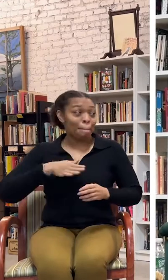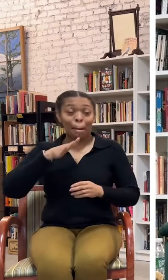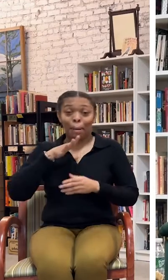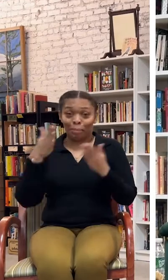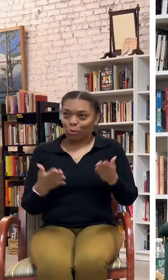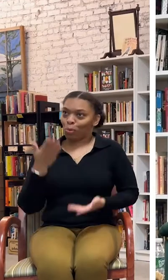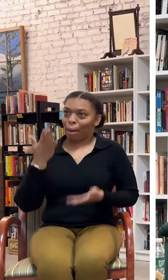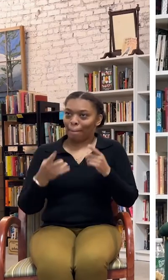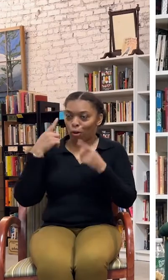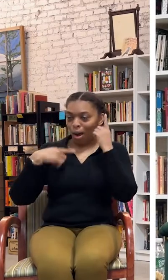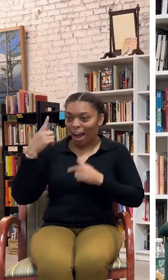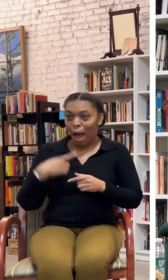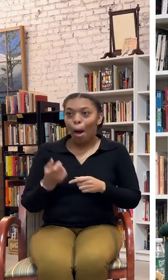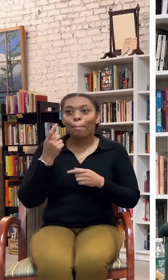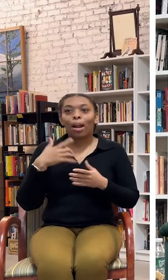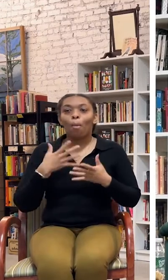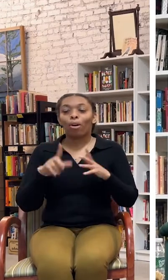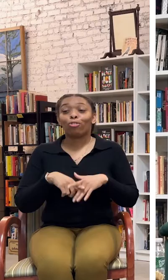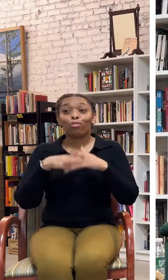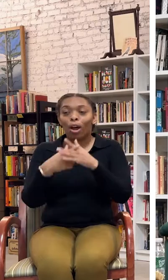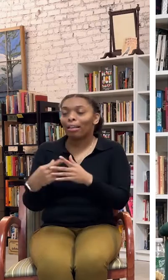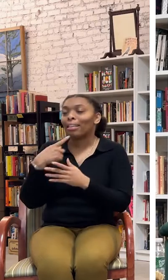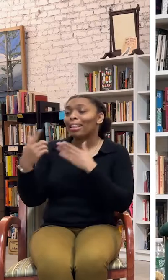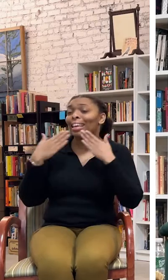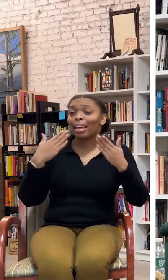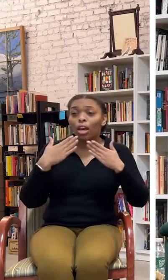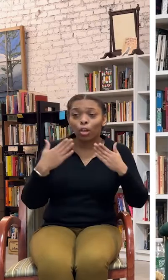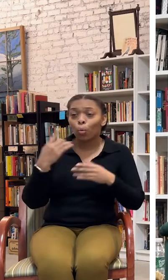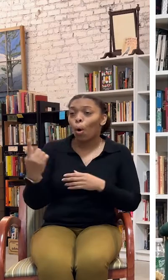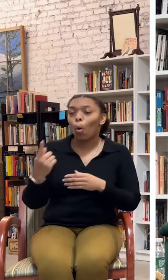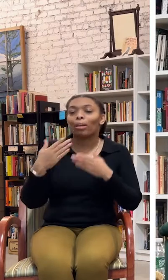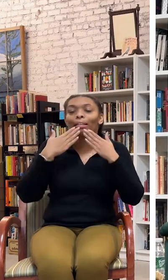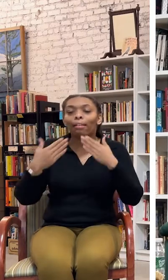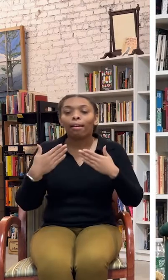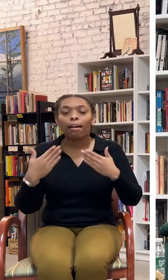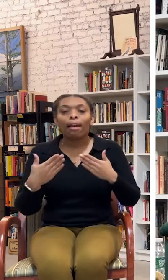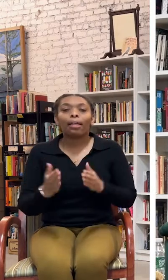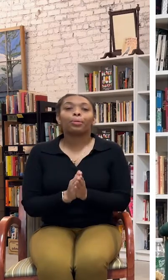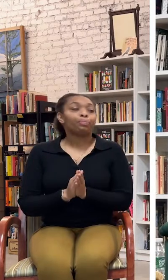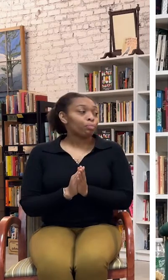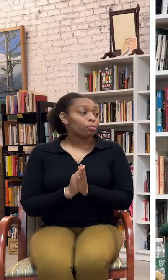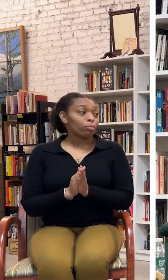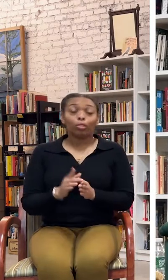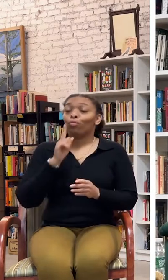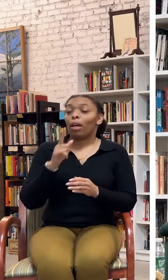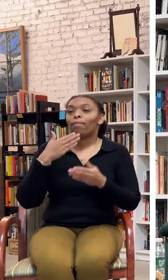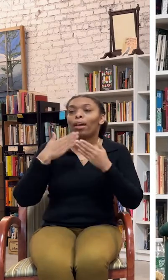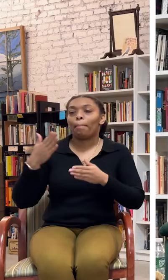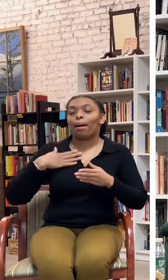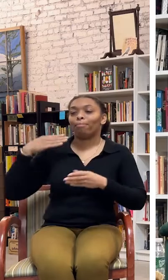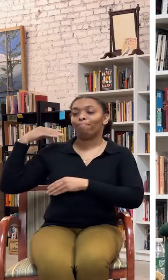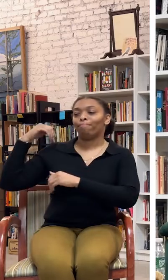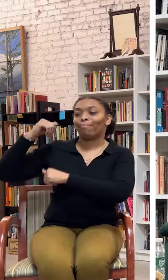cry. But I want to start with thank yous, always starting with gratitude, and namely my ancestors that I want